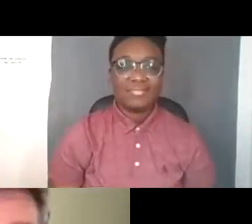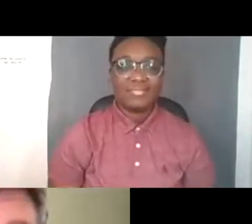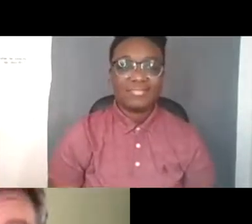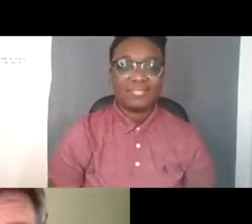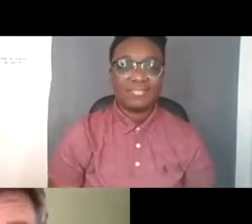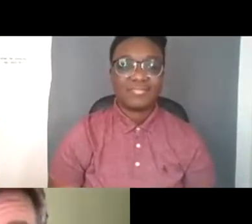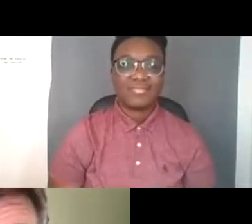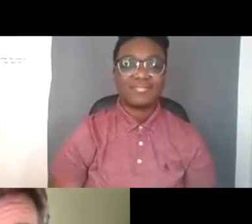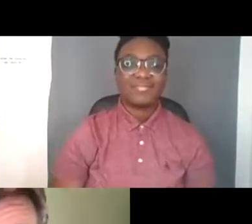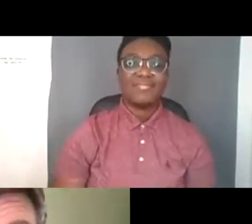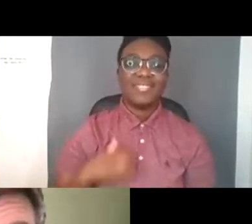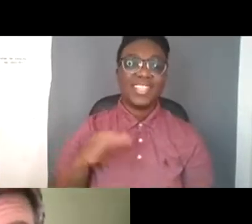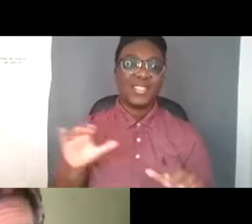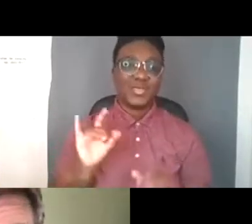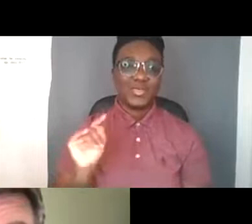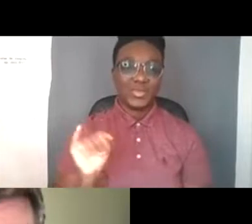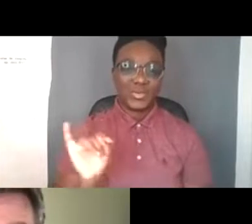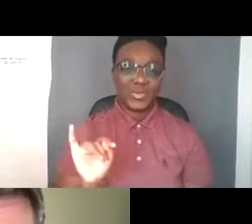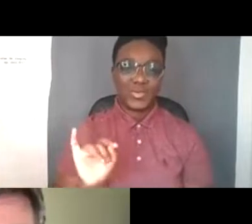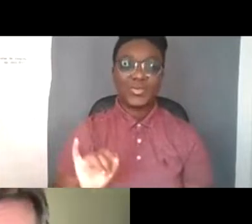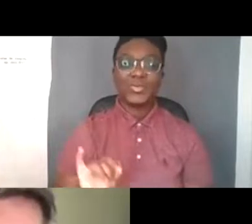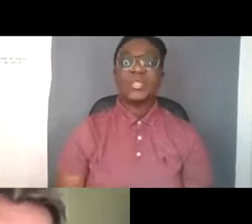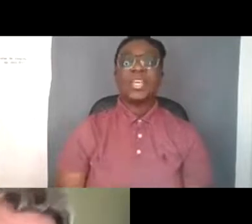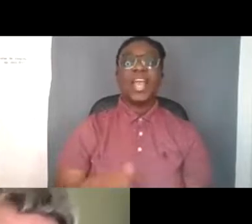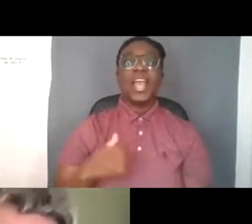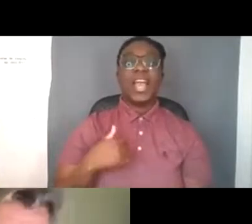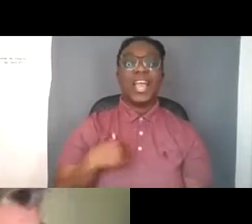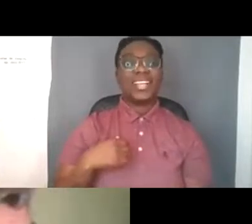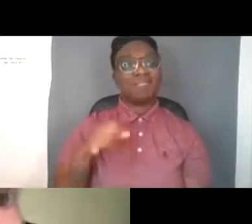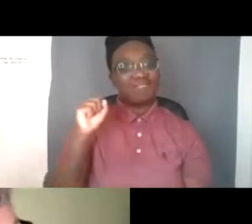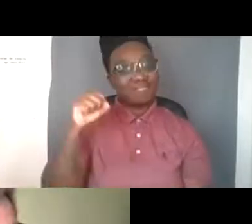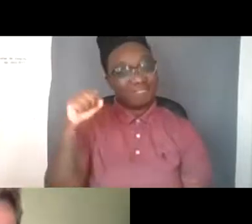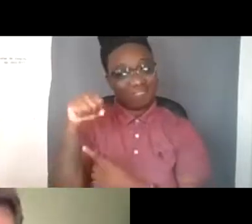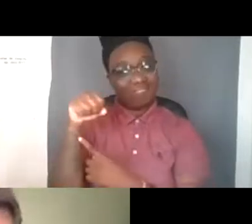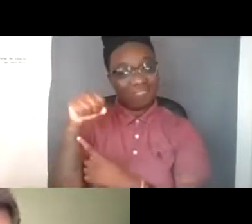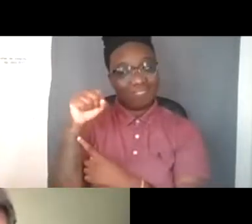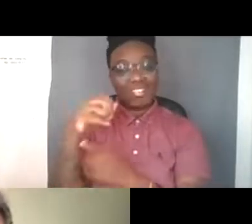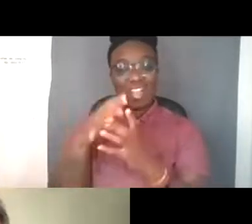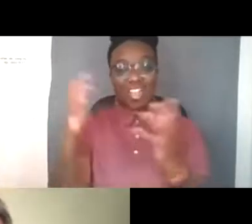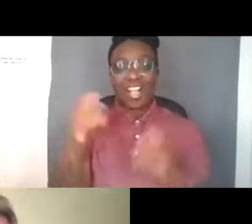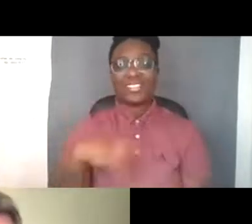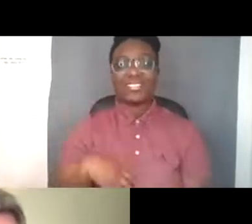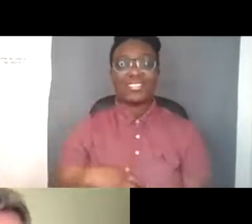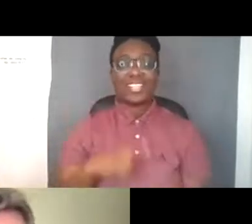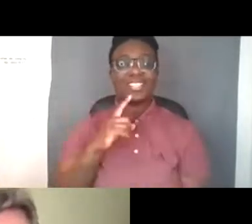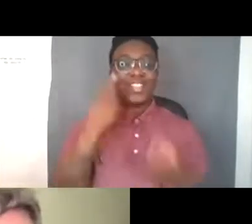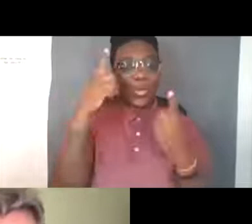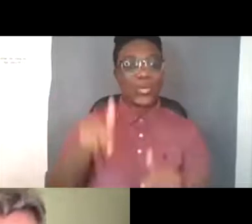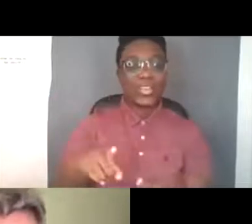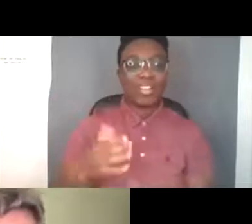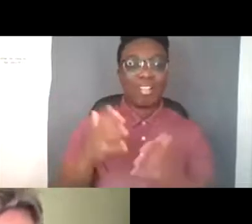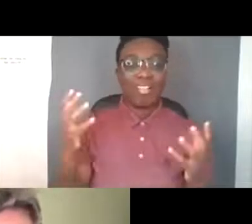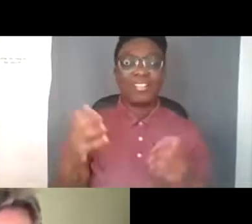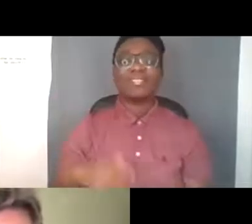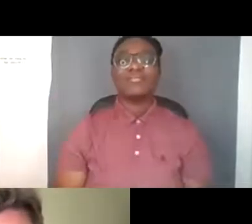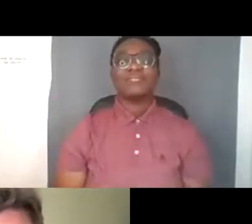I do that too. I pretend a lot. I shake my head and nod a lot. How are you? Oh, I know you. Yeah. I pretend I know